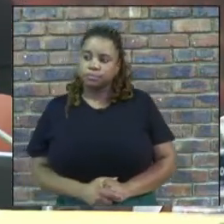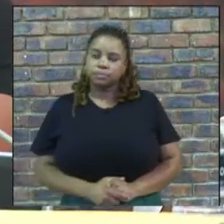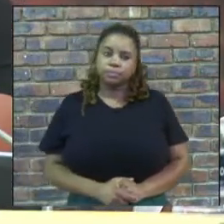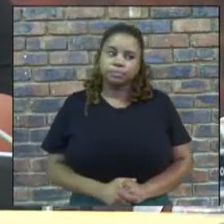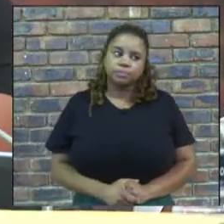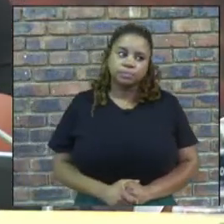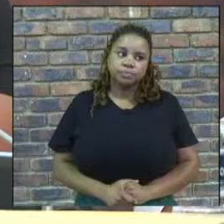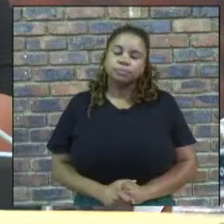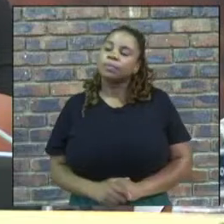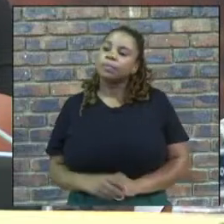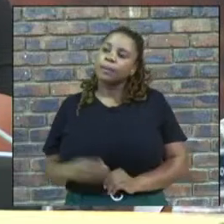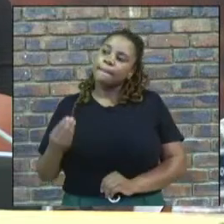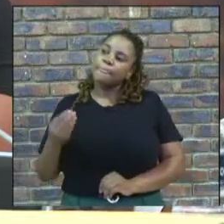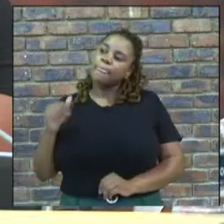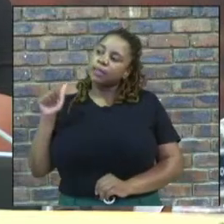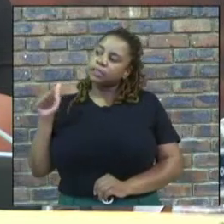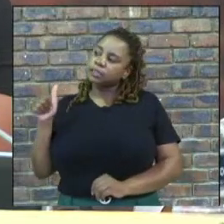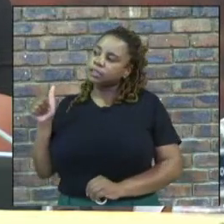Number 6.